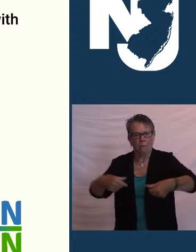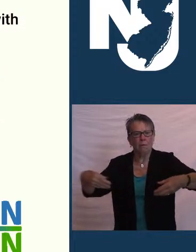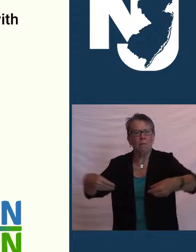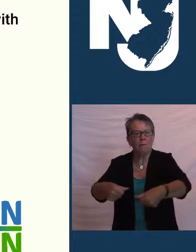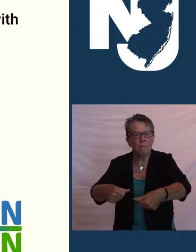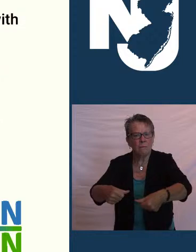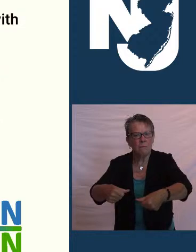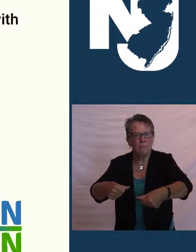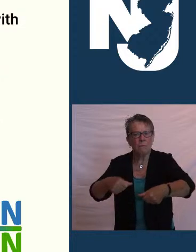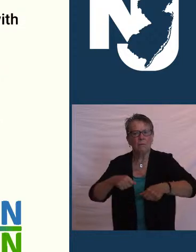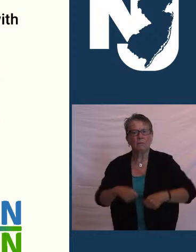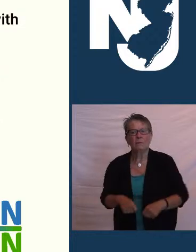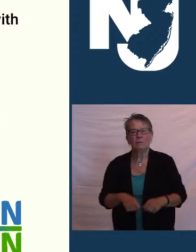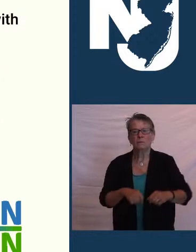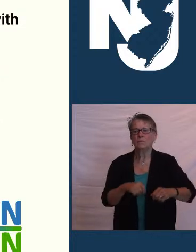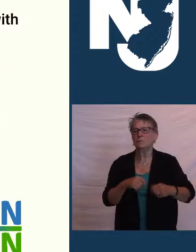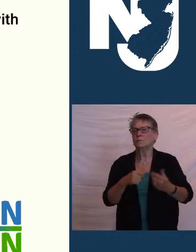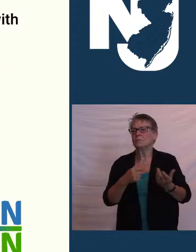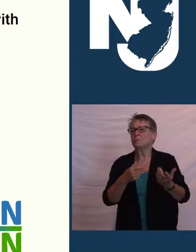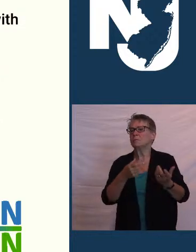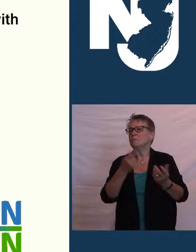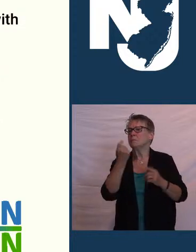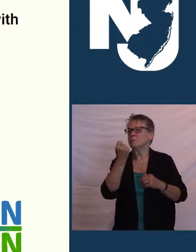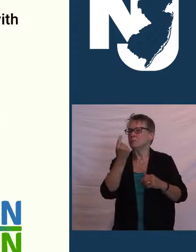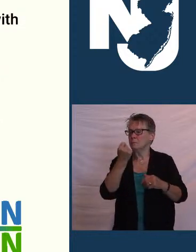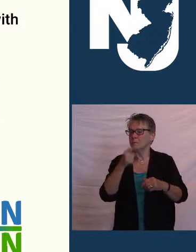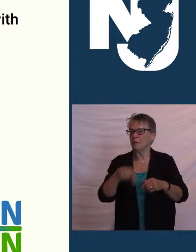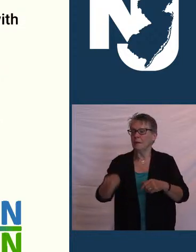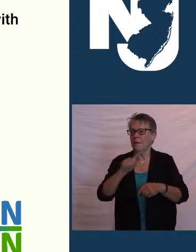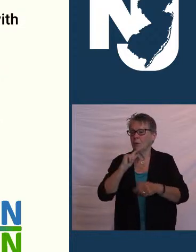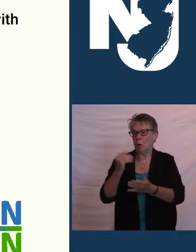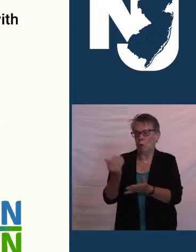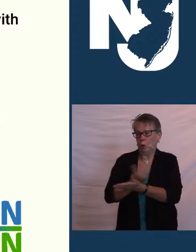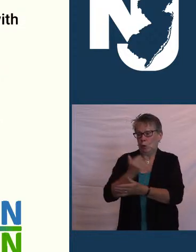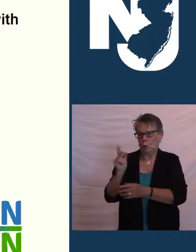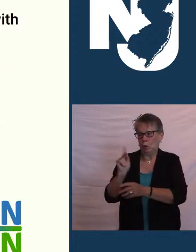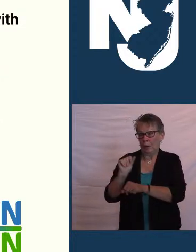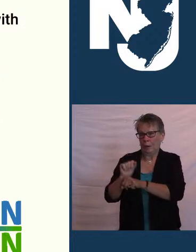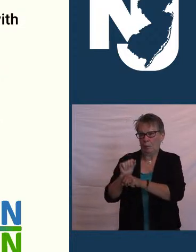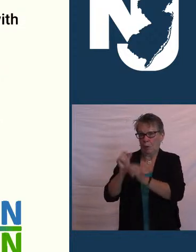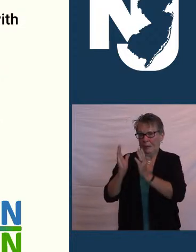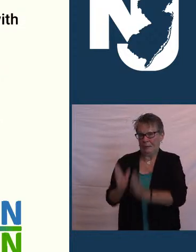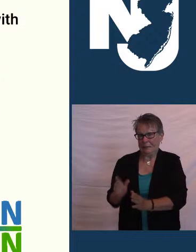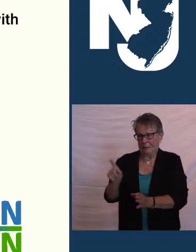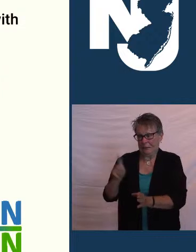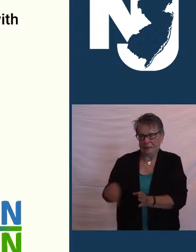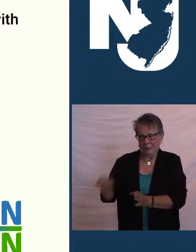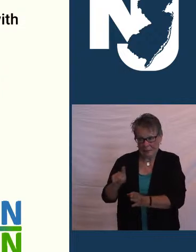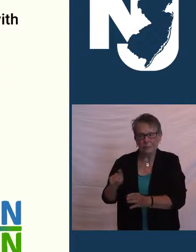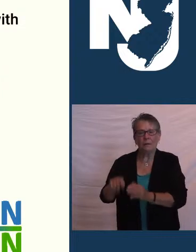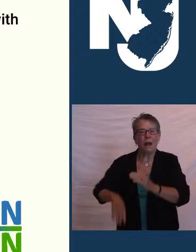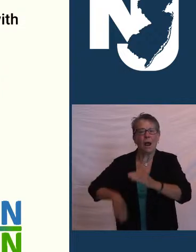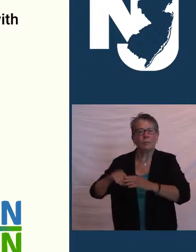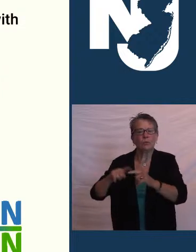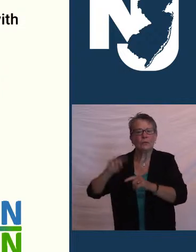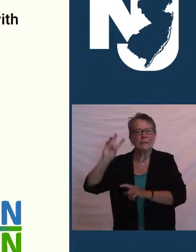time when employers are providing the on-the-job training to onboard and upskill new